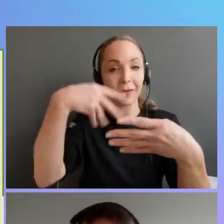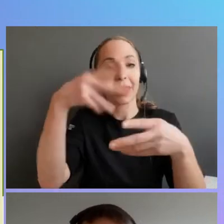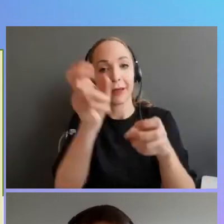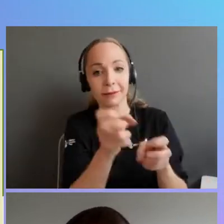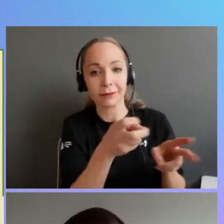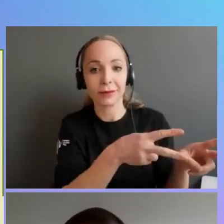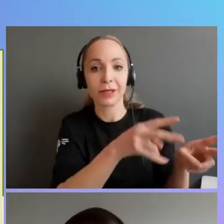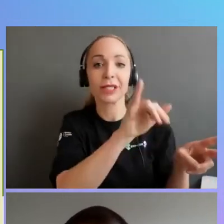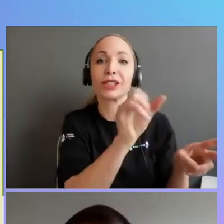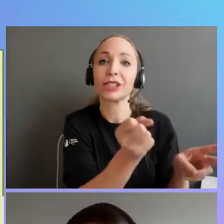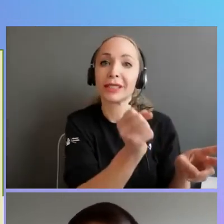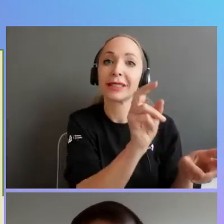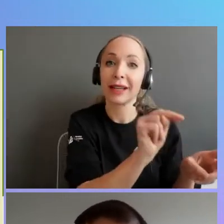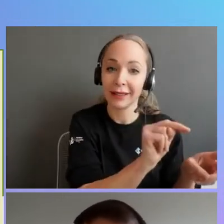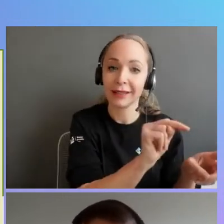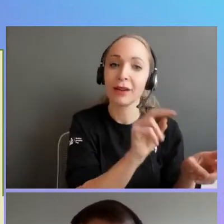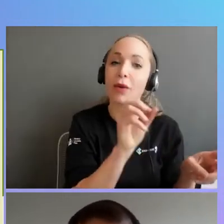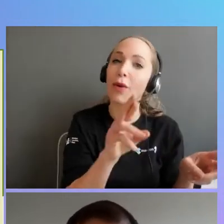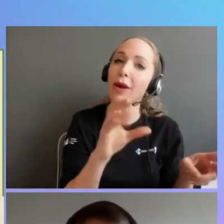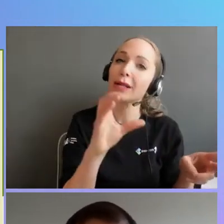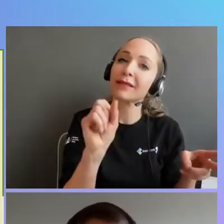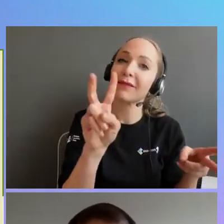format for further processing.